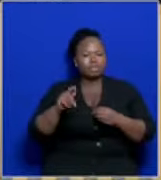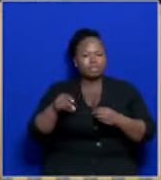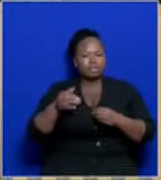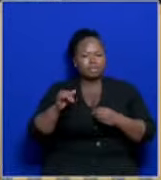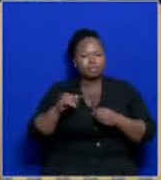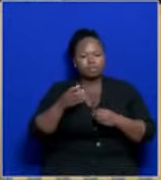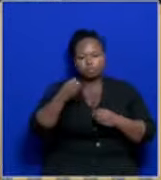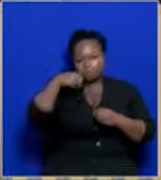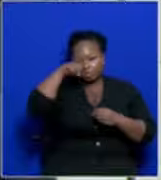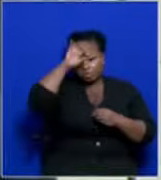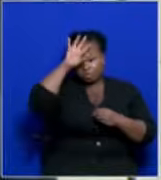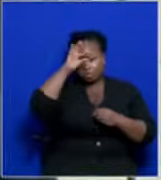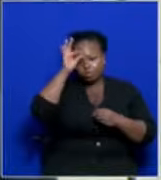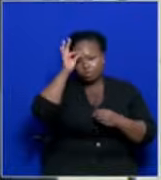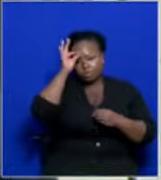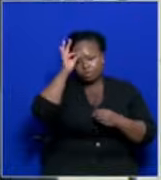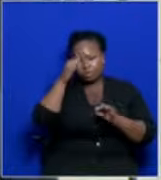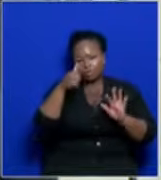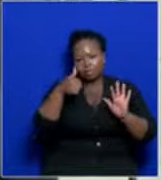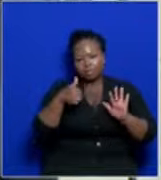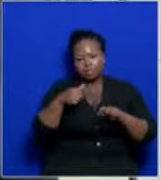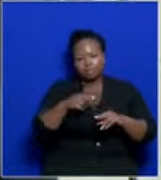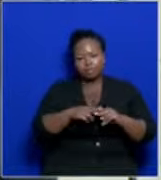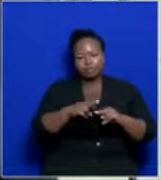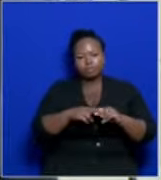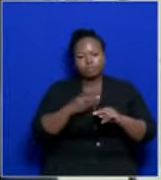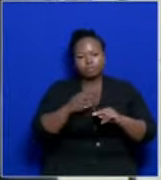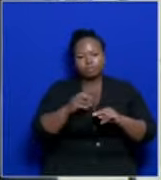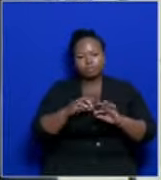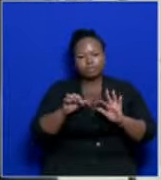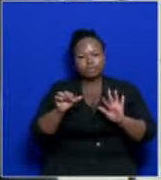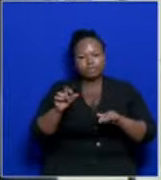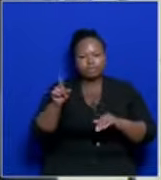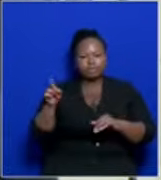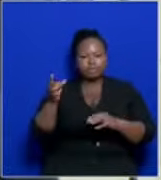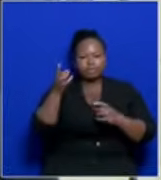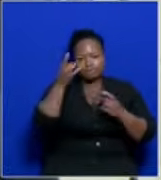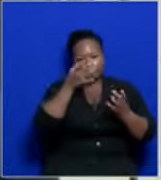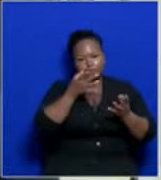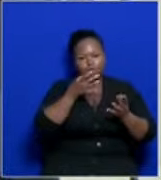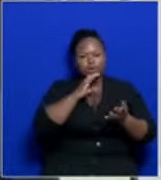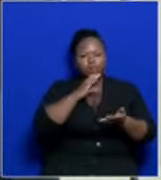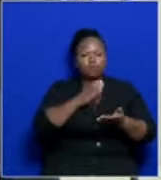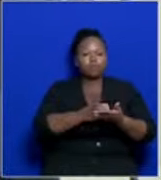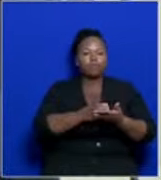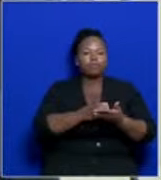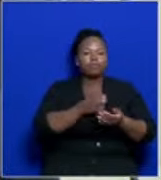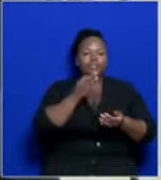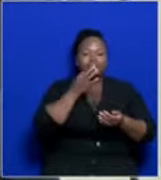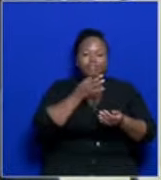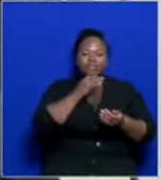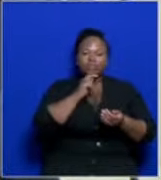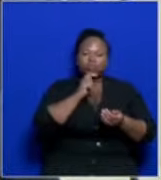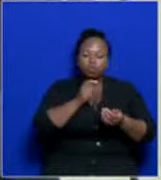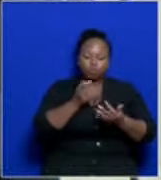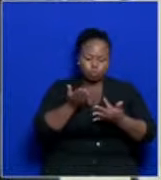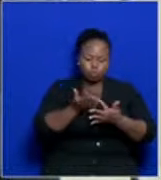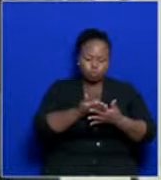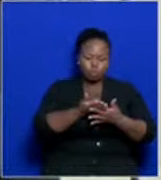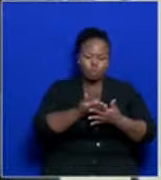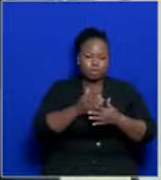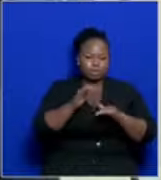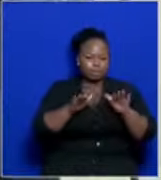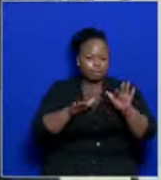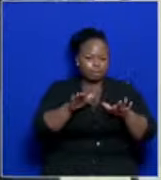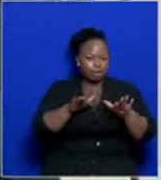6 February 2026. He confirmed that there was a case similar to what is described under